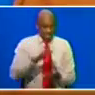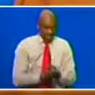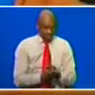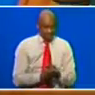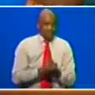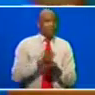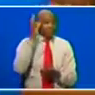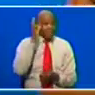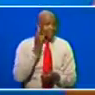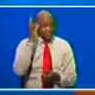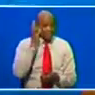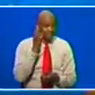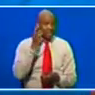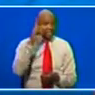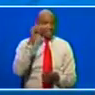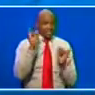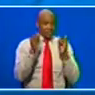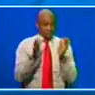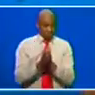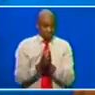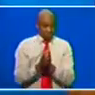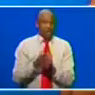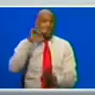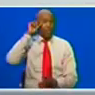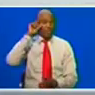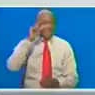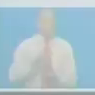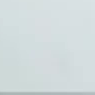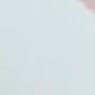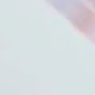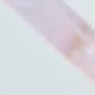Francis Mtalaki, KTN News, Mombasa.